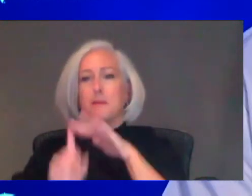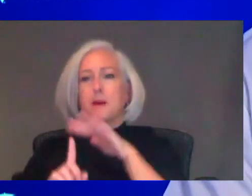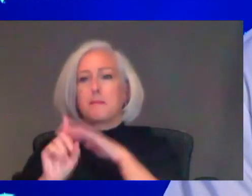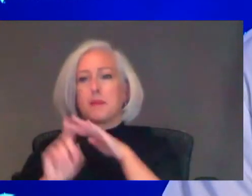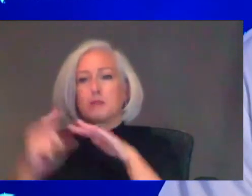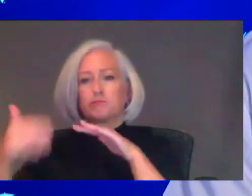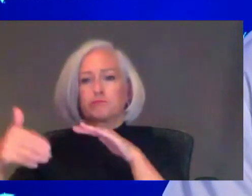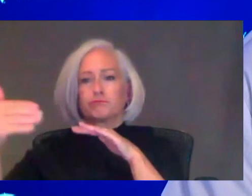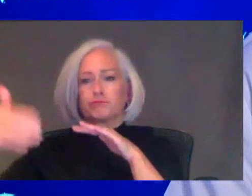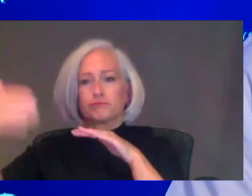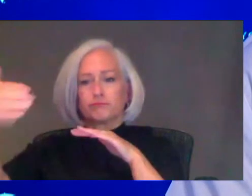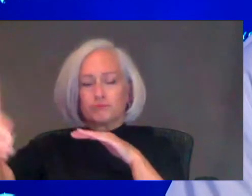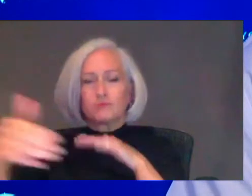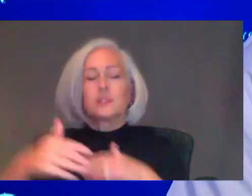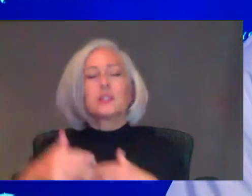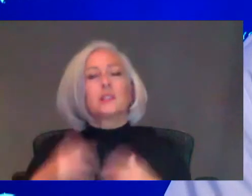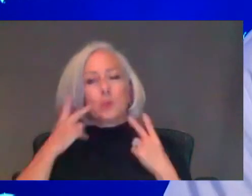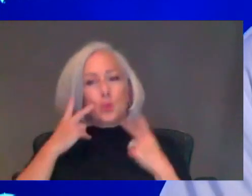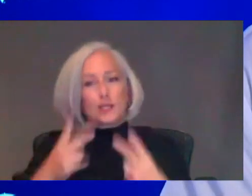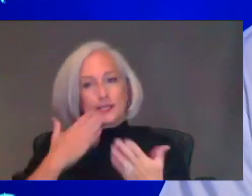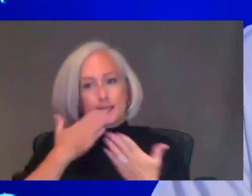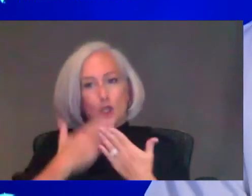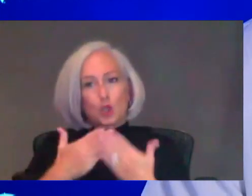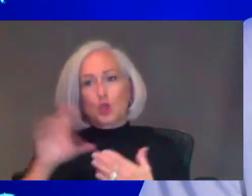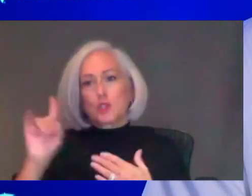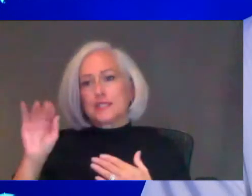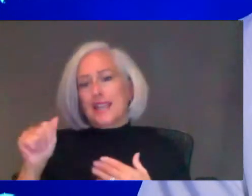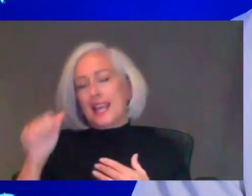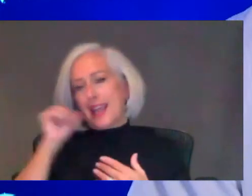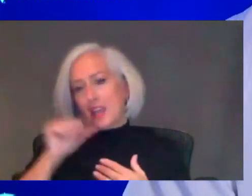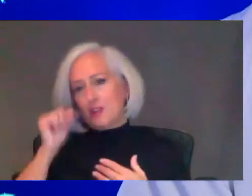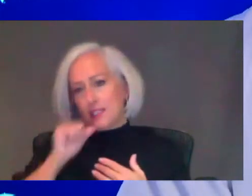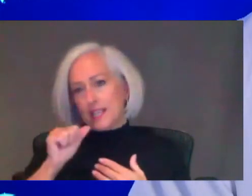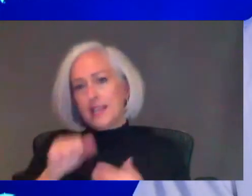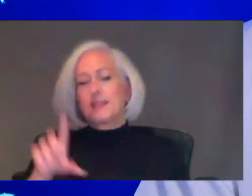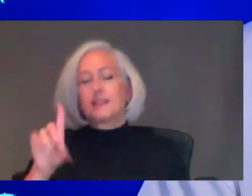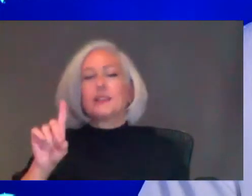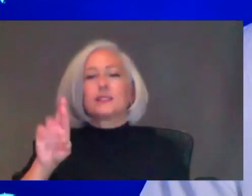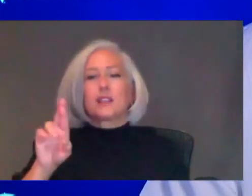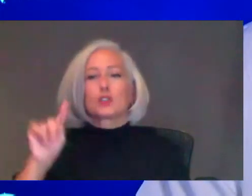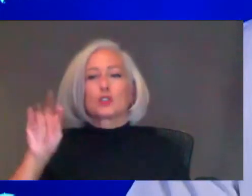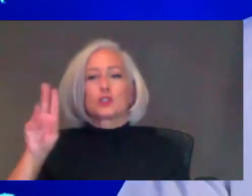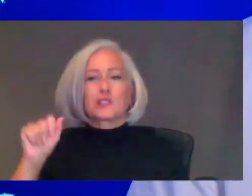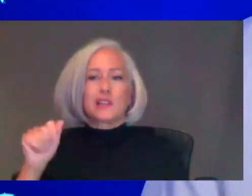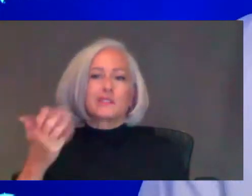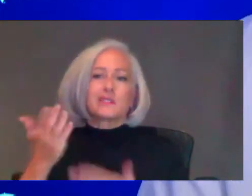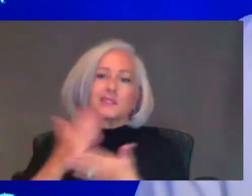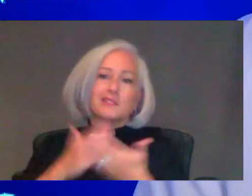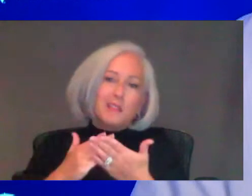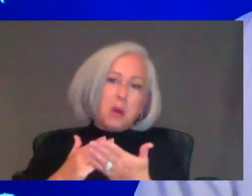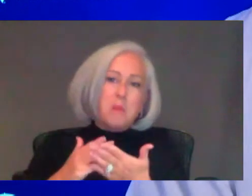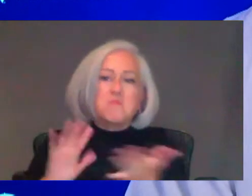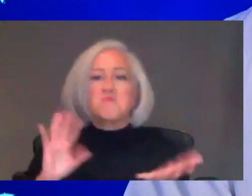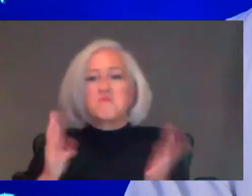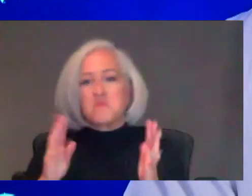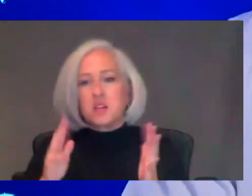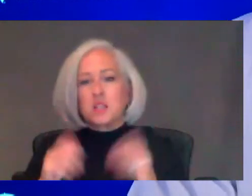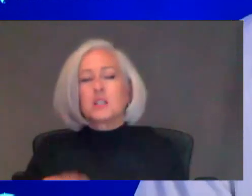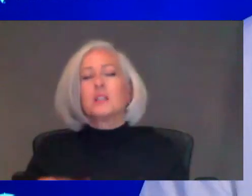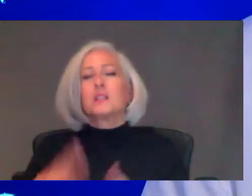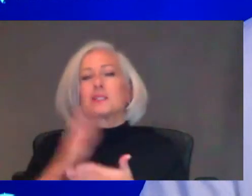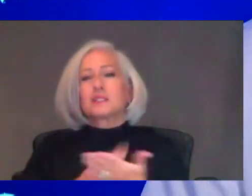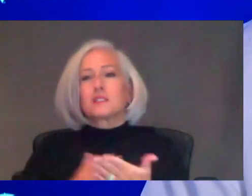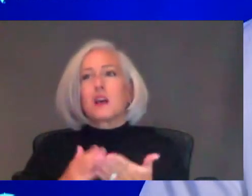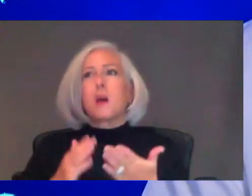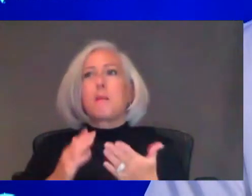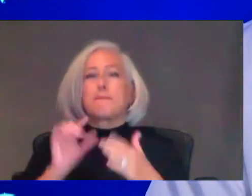from vaccination, from the second dose, continues to provide great protection and reduce your risk of hospitalization, severe disease, and